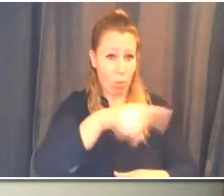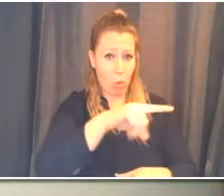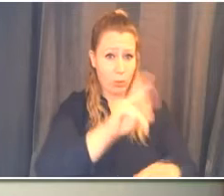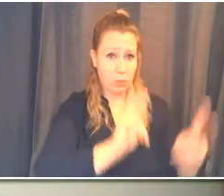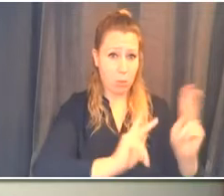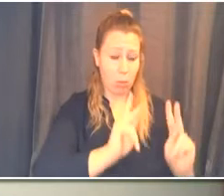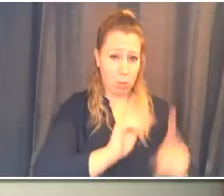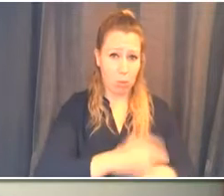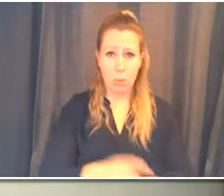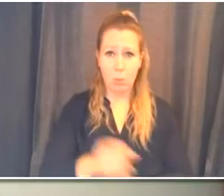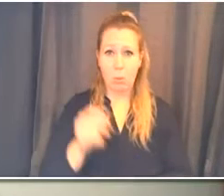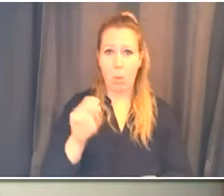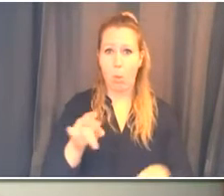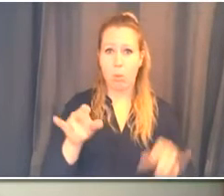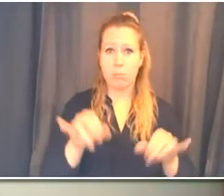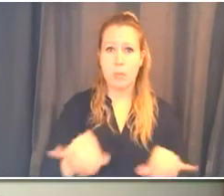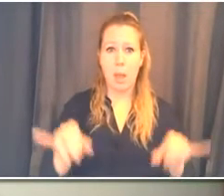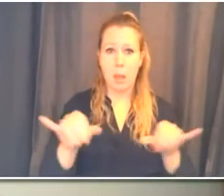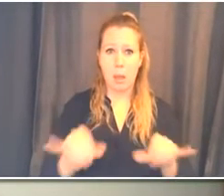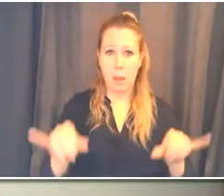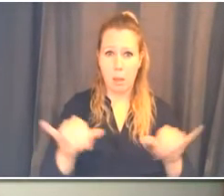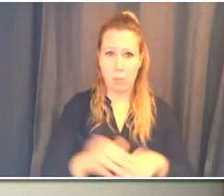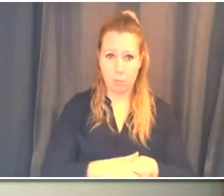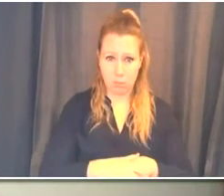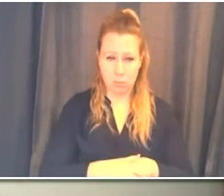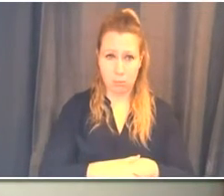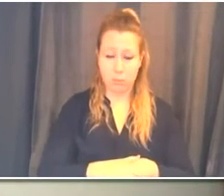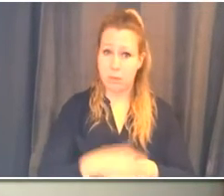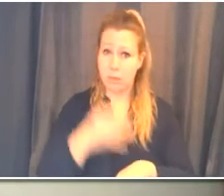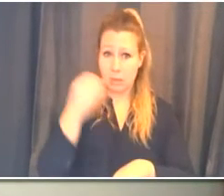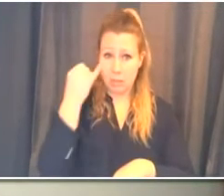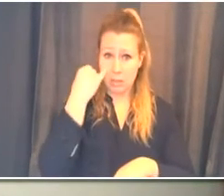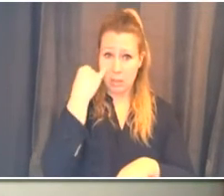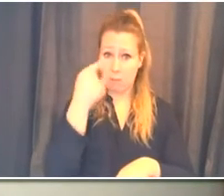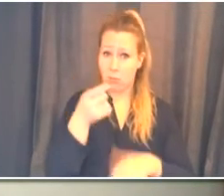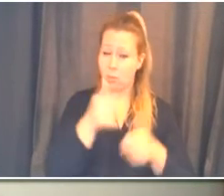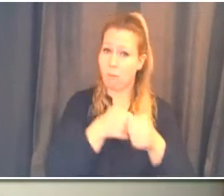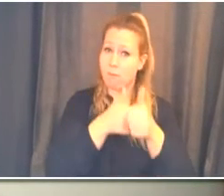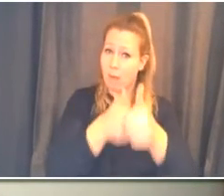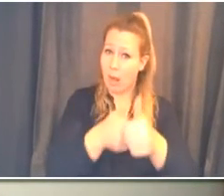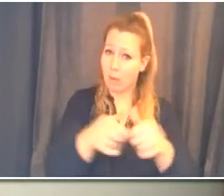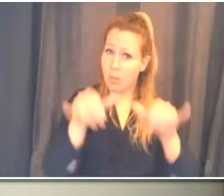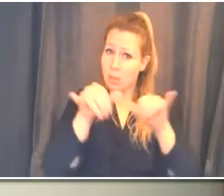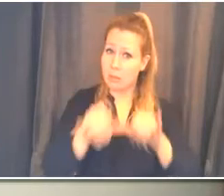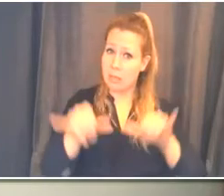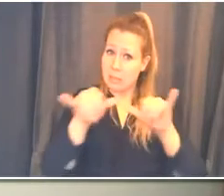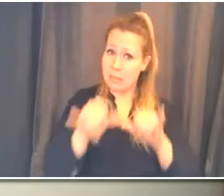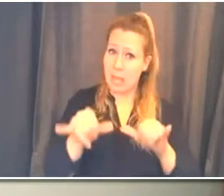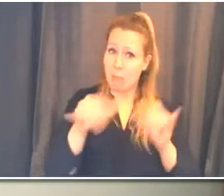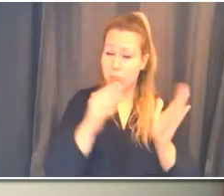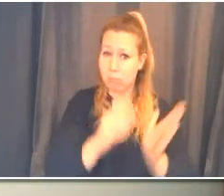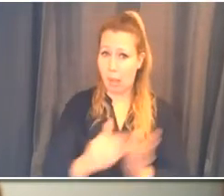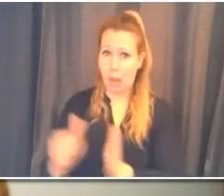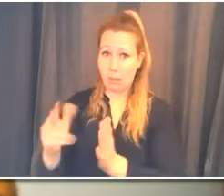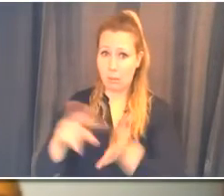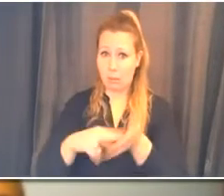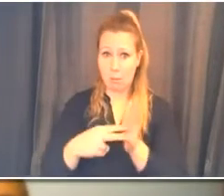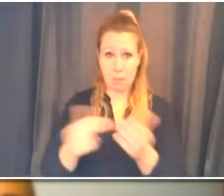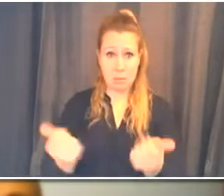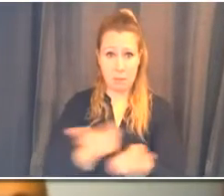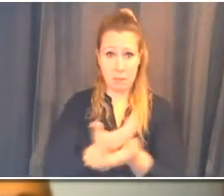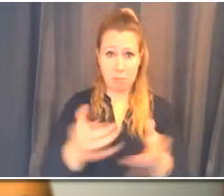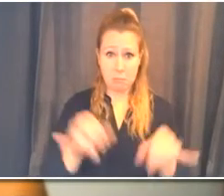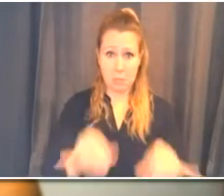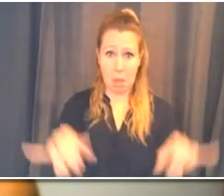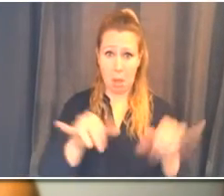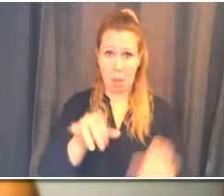at risk and that's because of past incidents that have happened we do check on them like I said that's a minimum of two to three